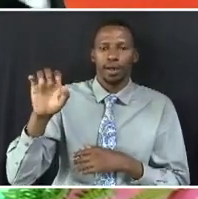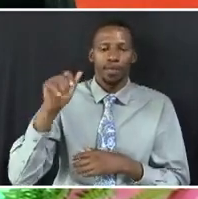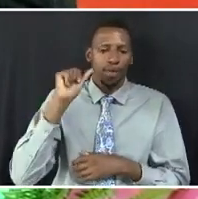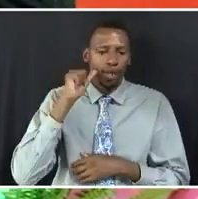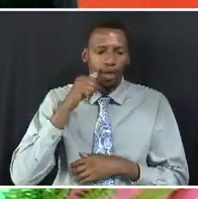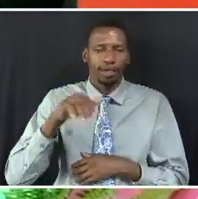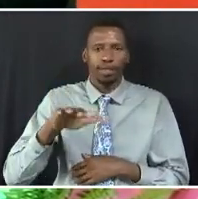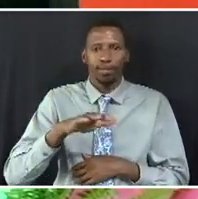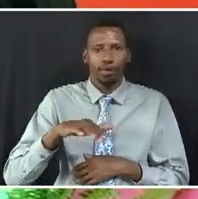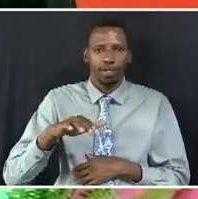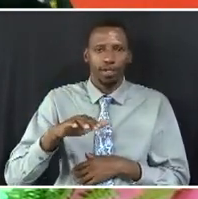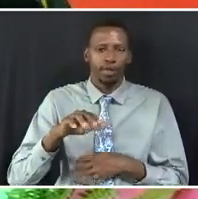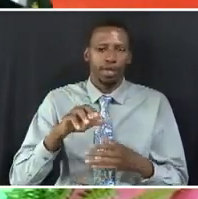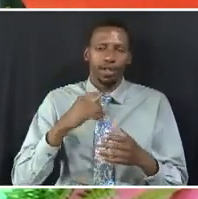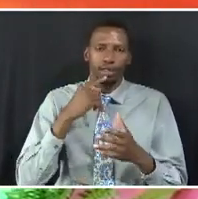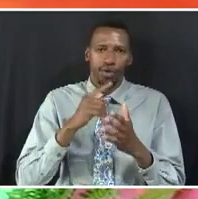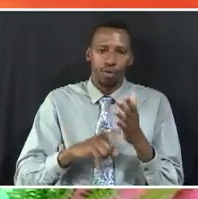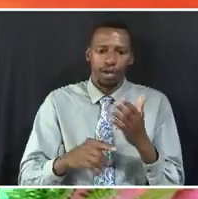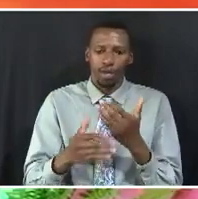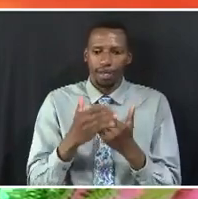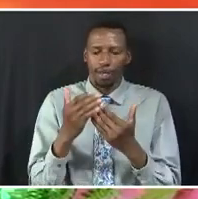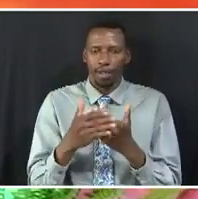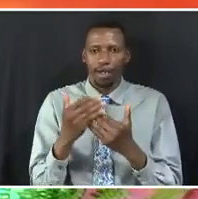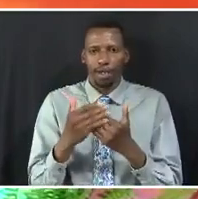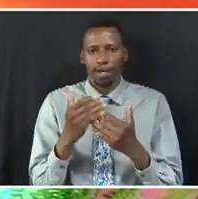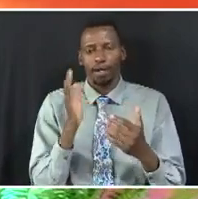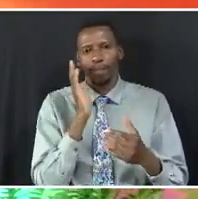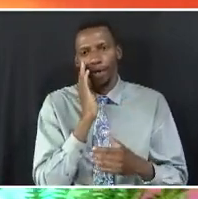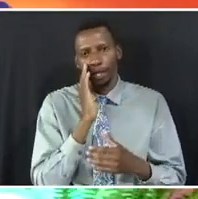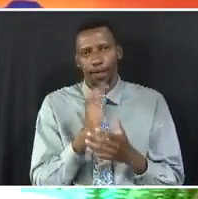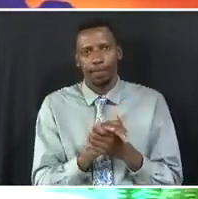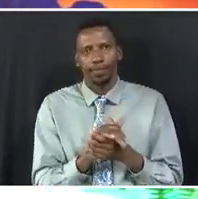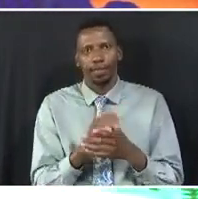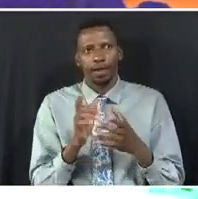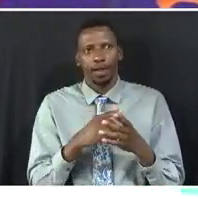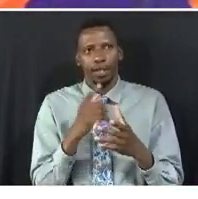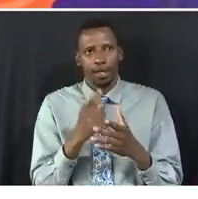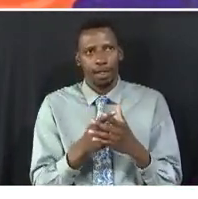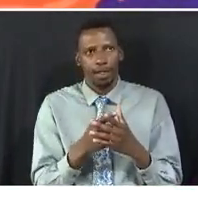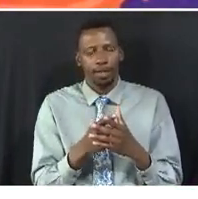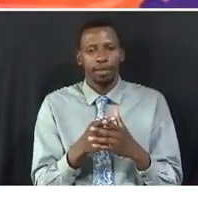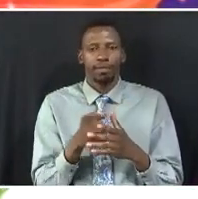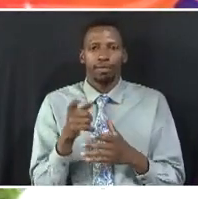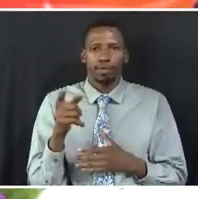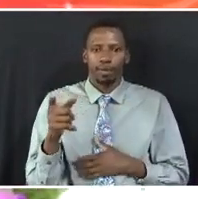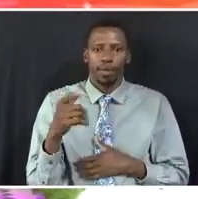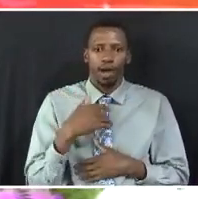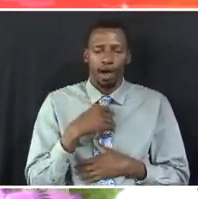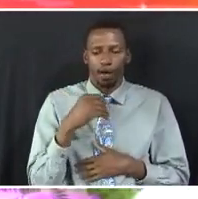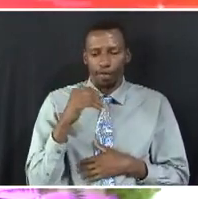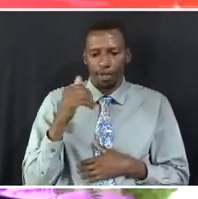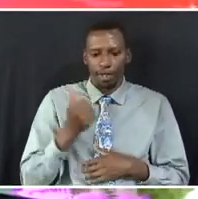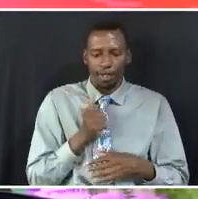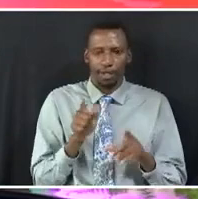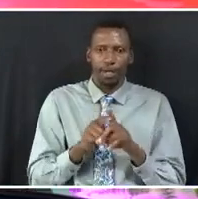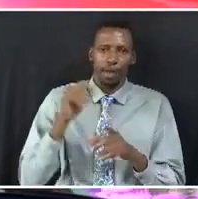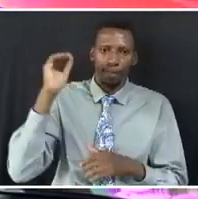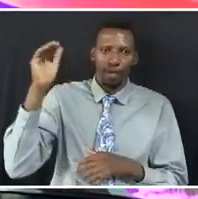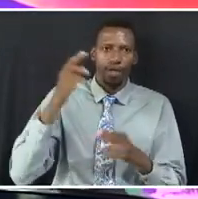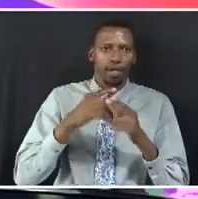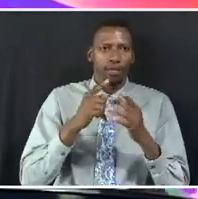nicely about a caring and judicious mother. And he had an older sister by the name